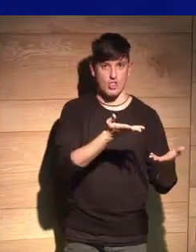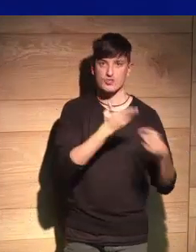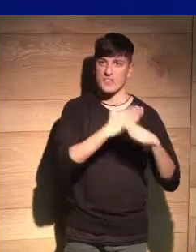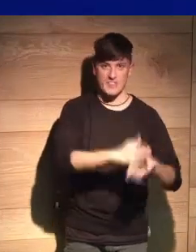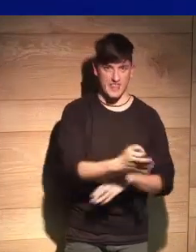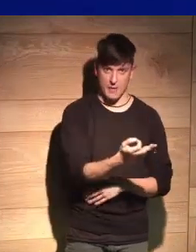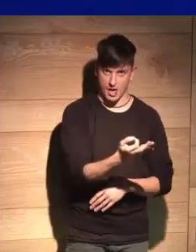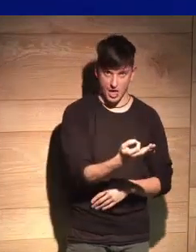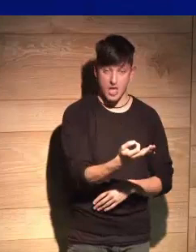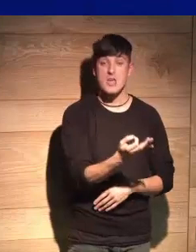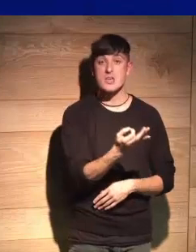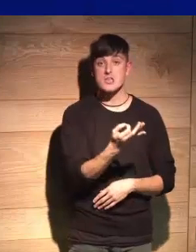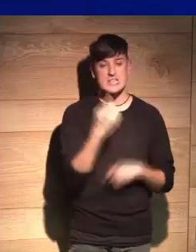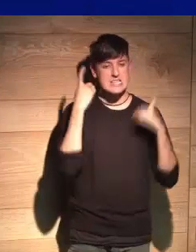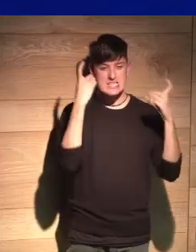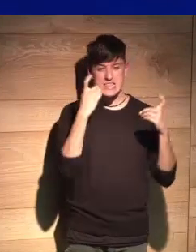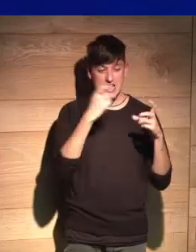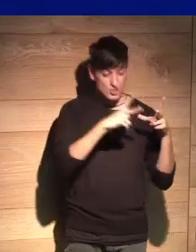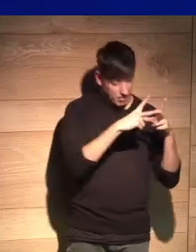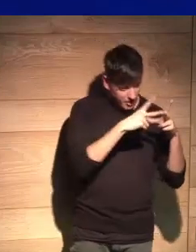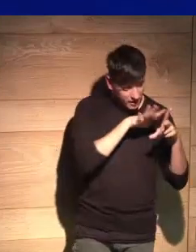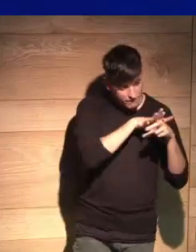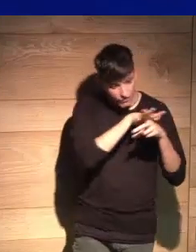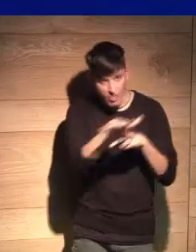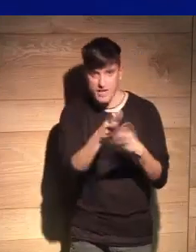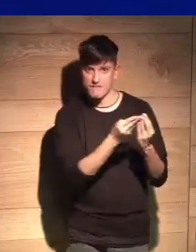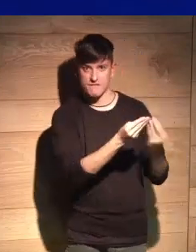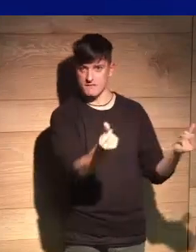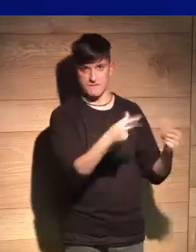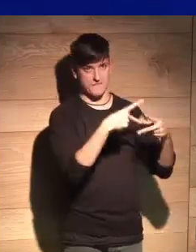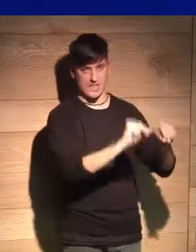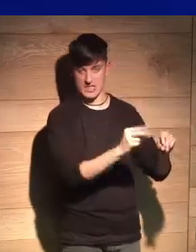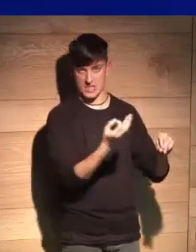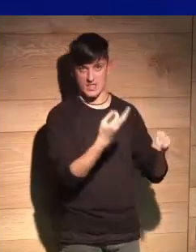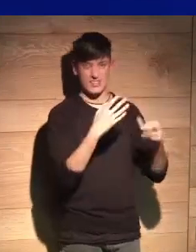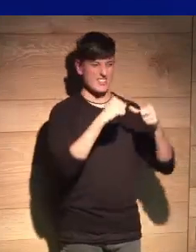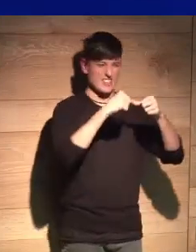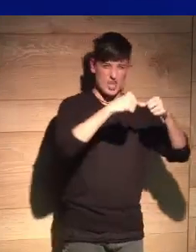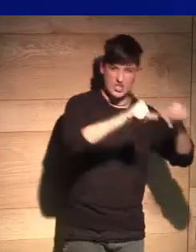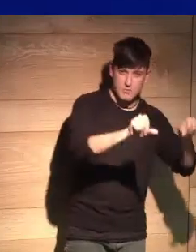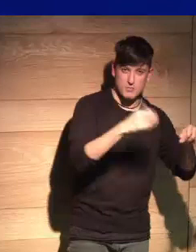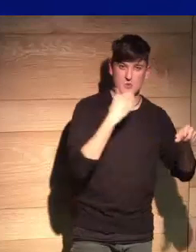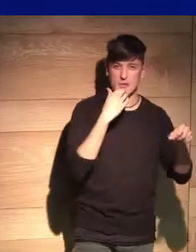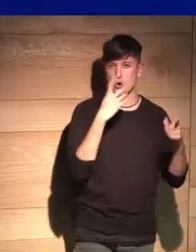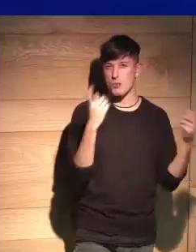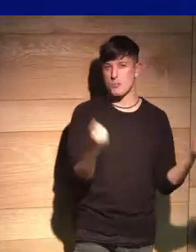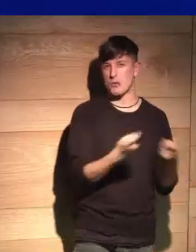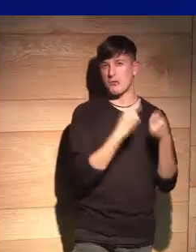do it with all the information. And we have to try and put an end to stereotypes,